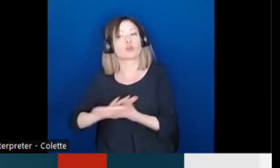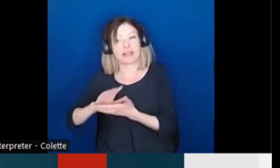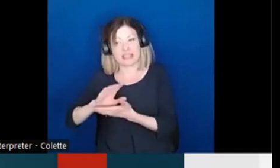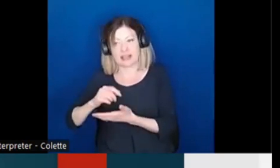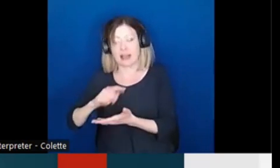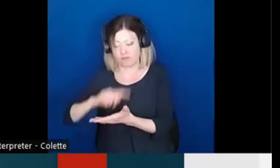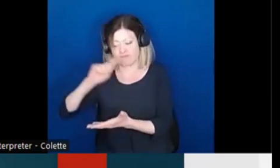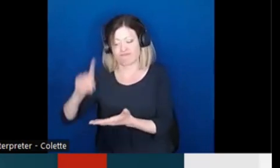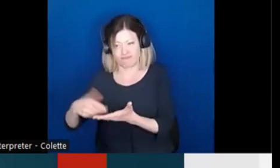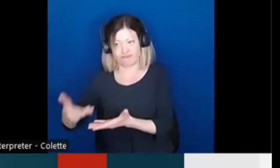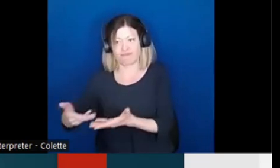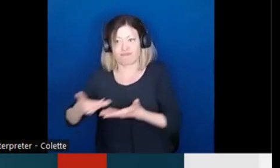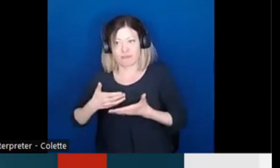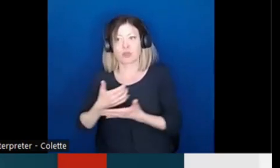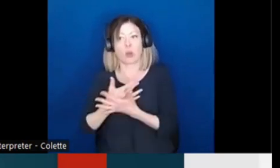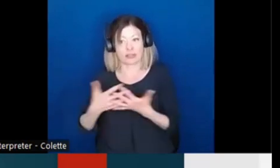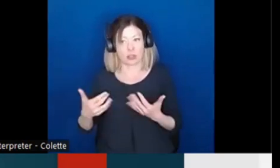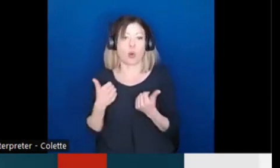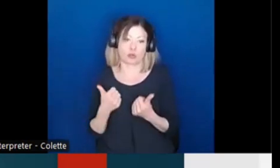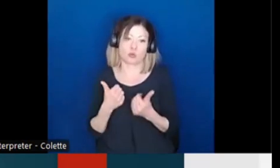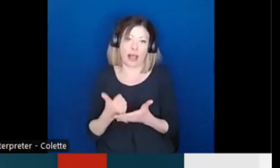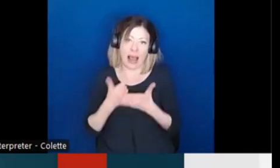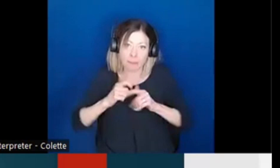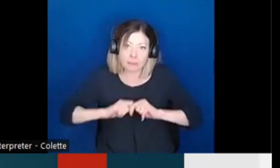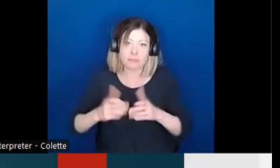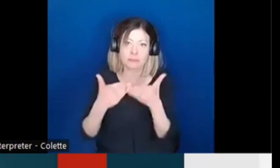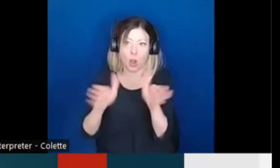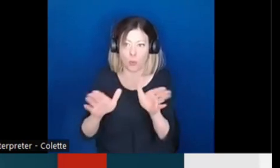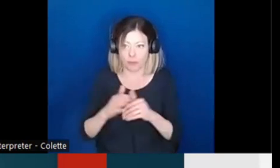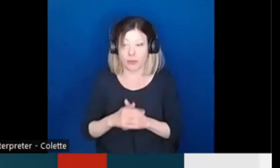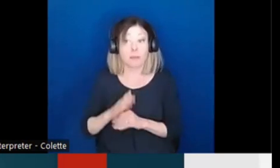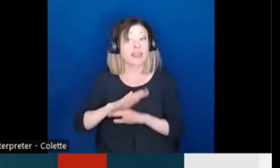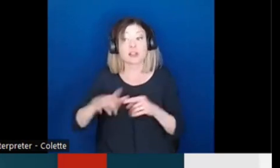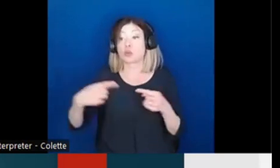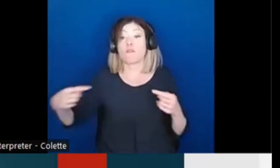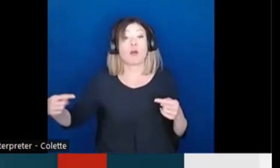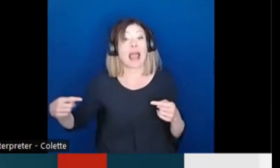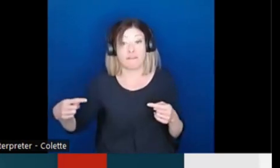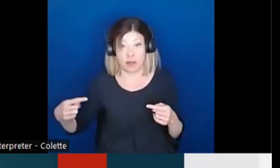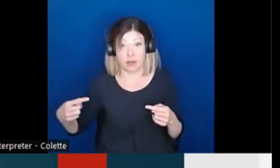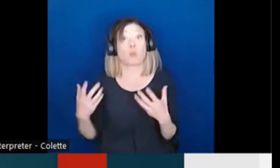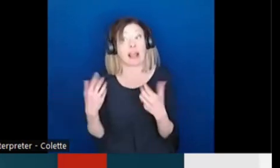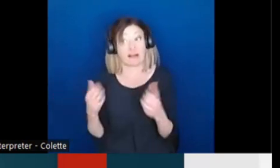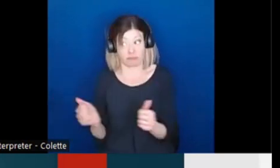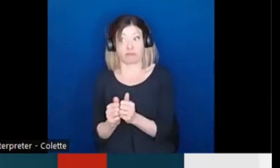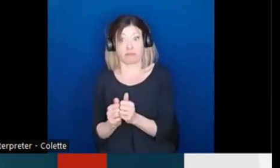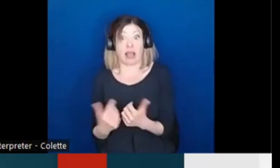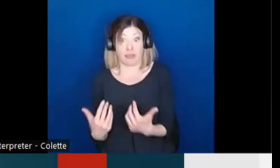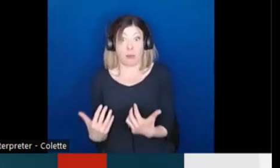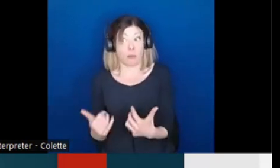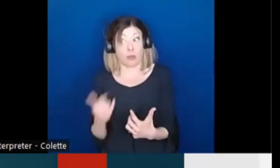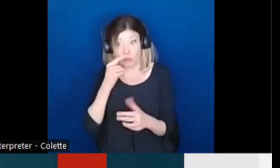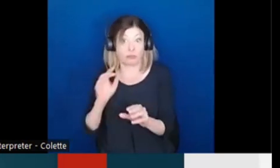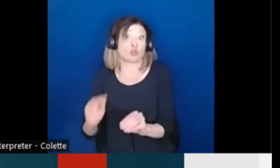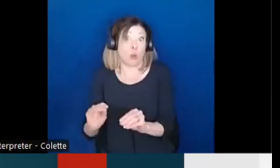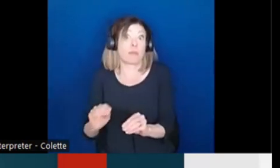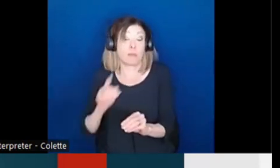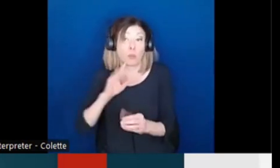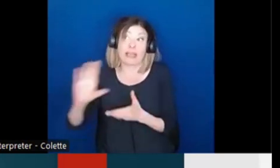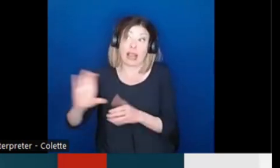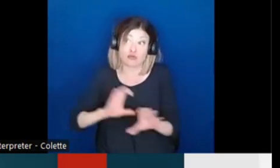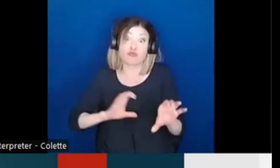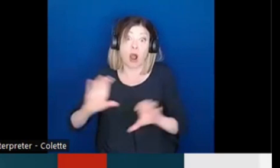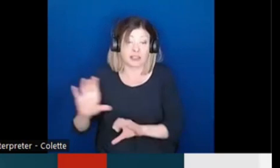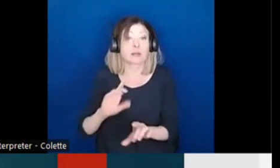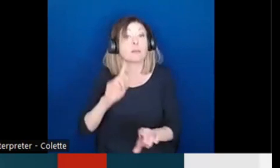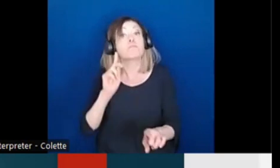Council. But that's not ongoing forever. We've got that at the moment. We get various grants, but mostly it's